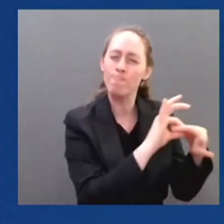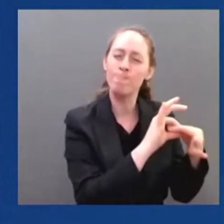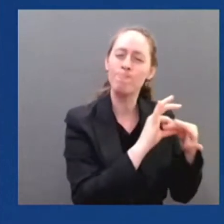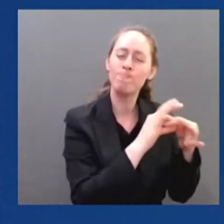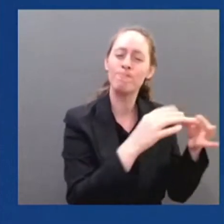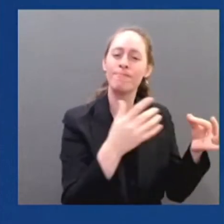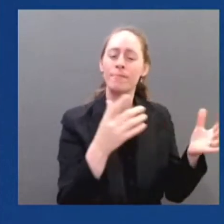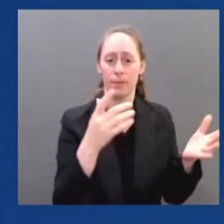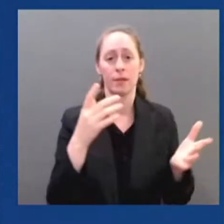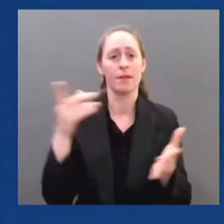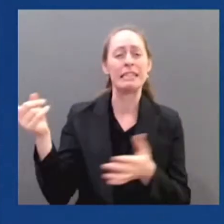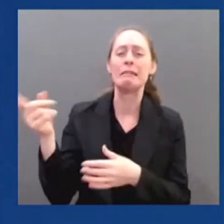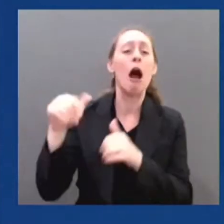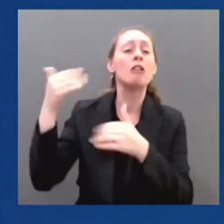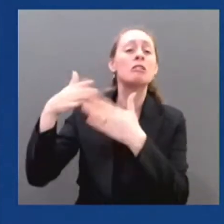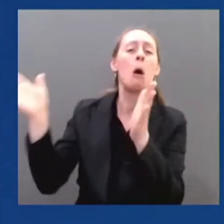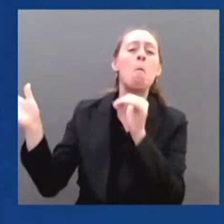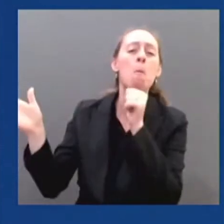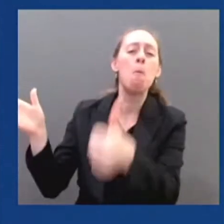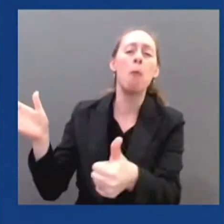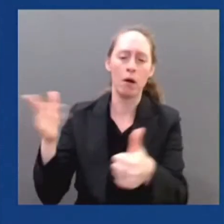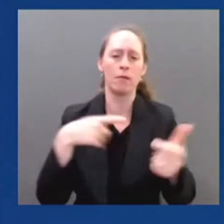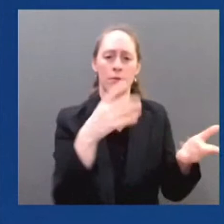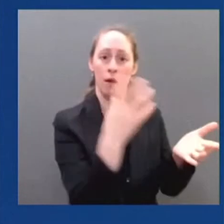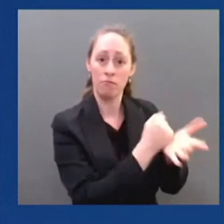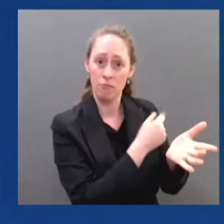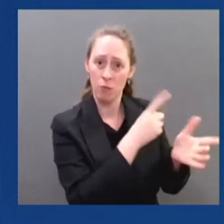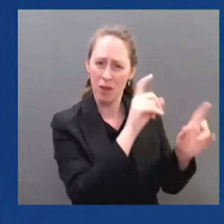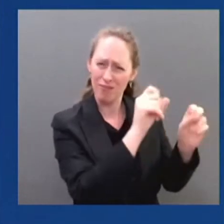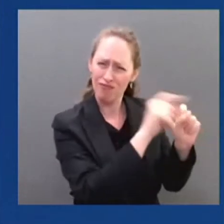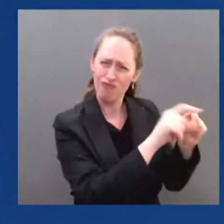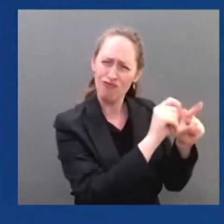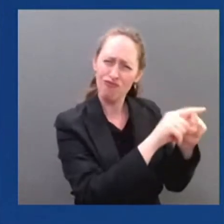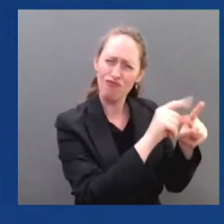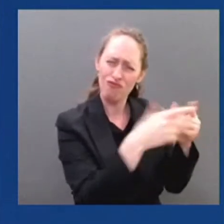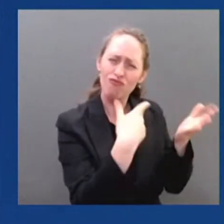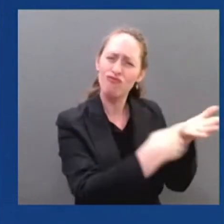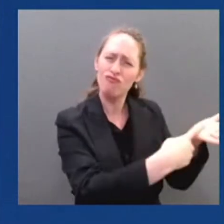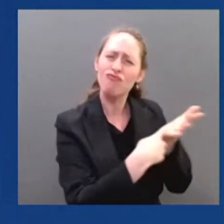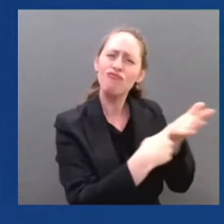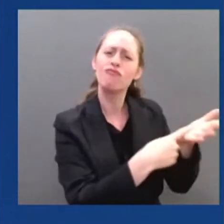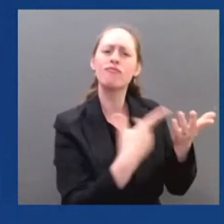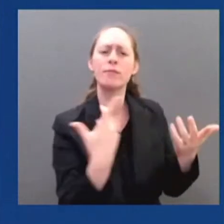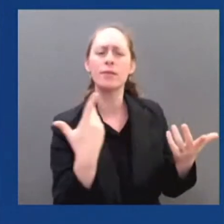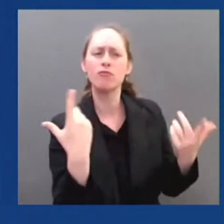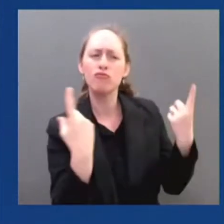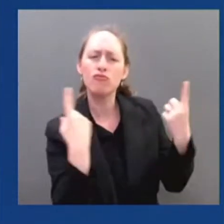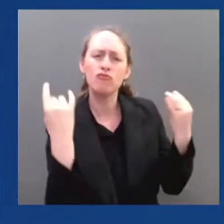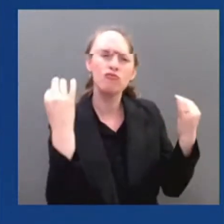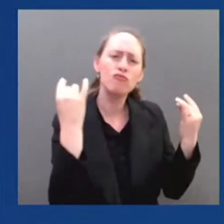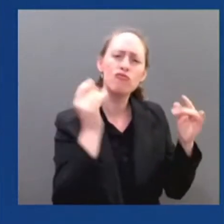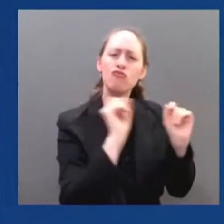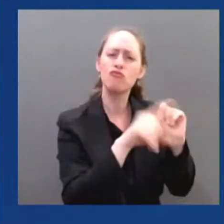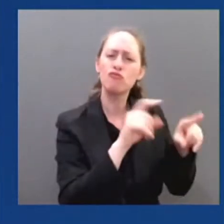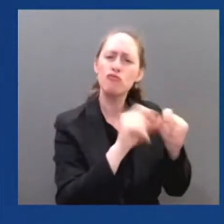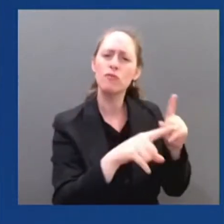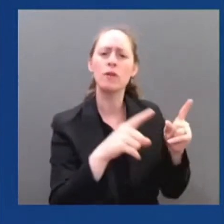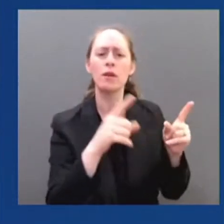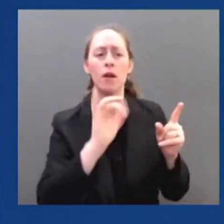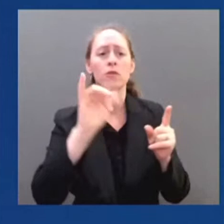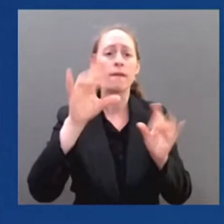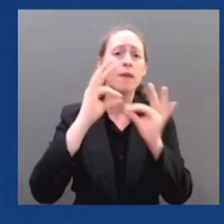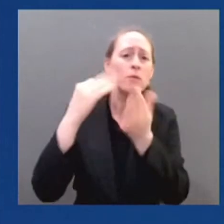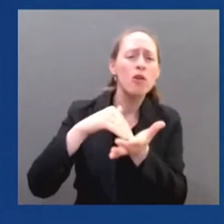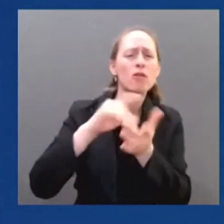talk to their physician, to talk to the pediatrician, to talk to the family physician. We also know that confidence in